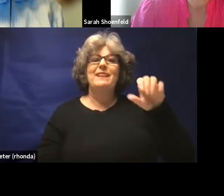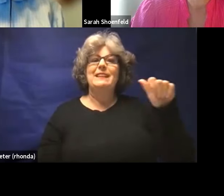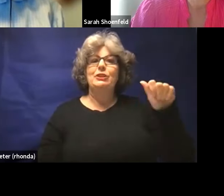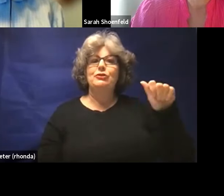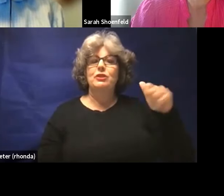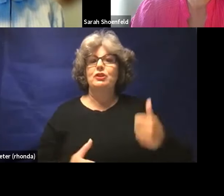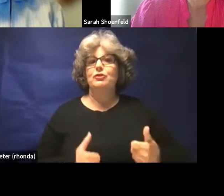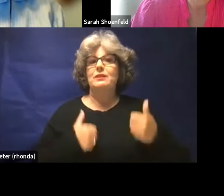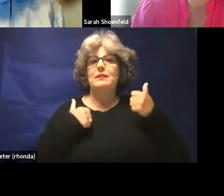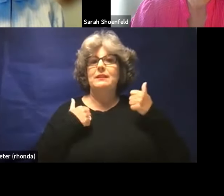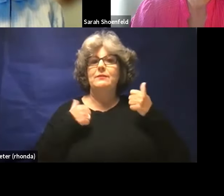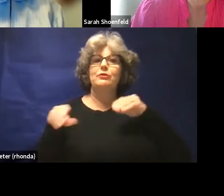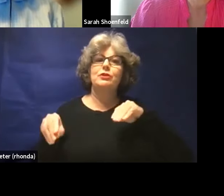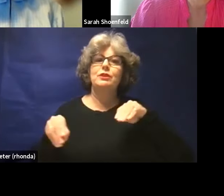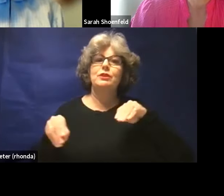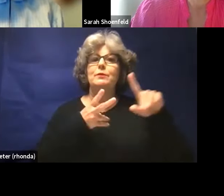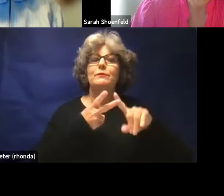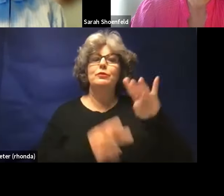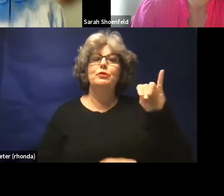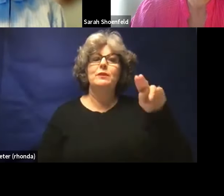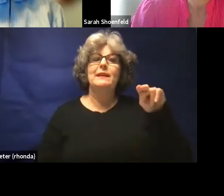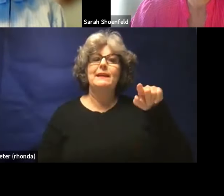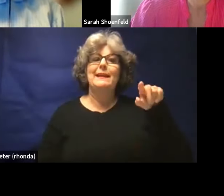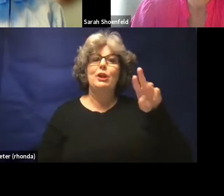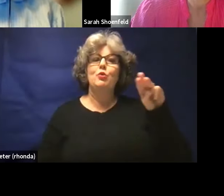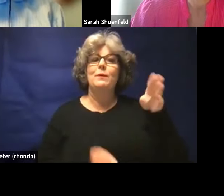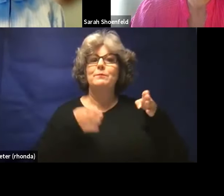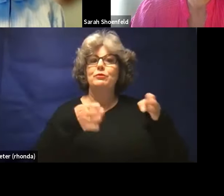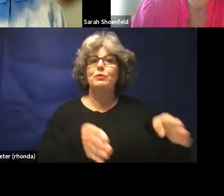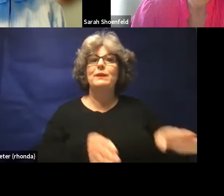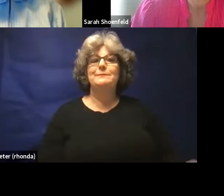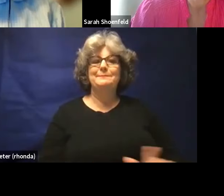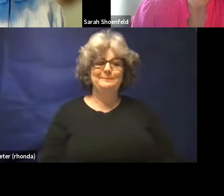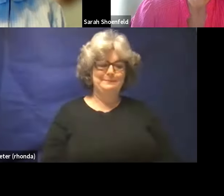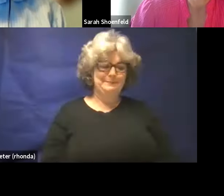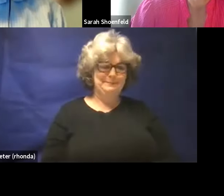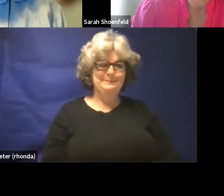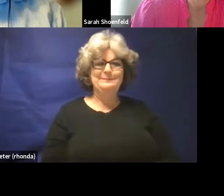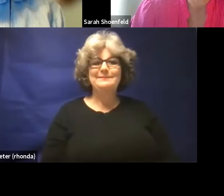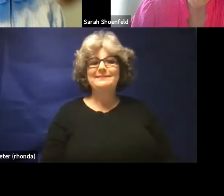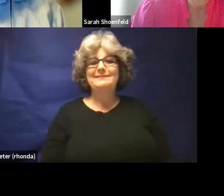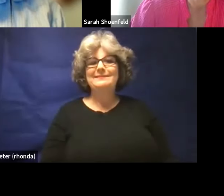Now and moved on to Ingram Street. Mm-hmm. Okay. Yeah.